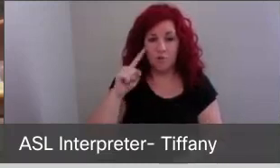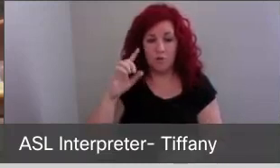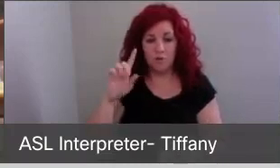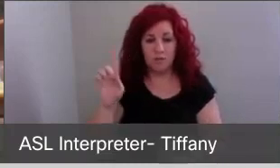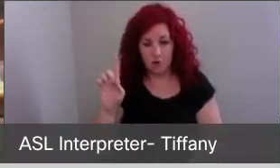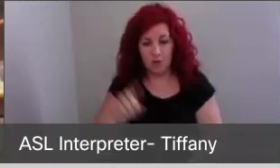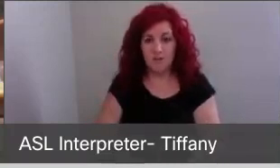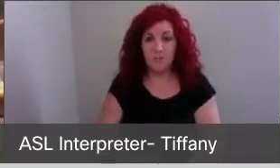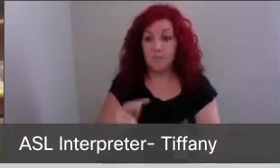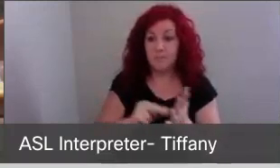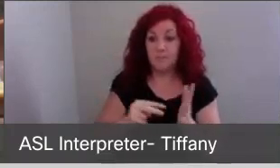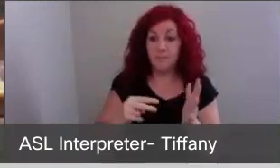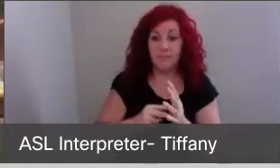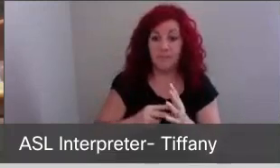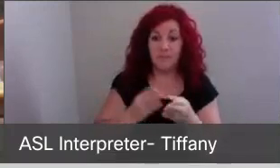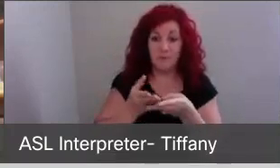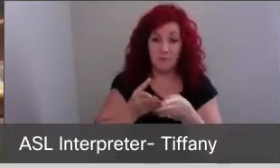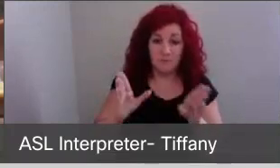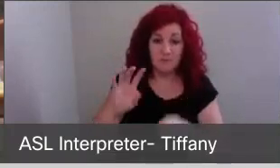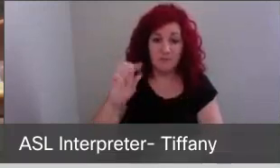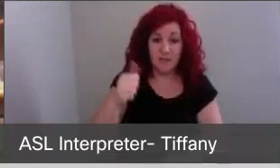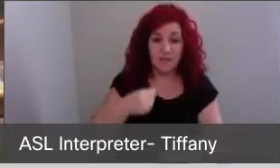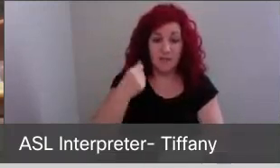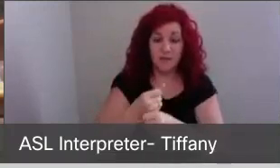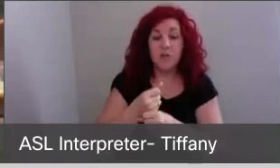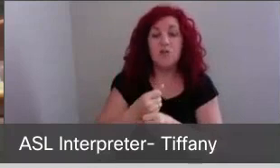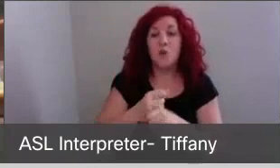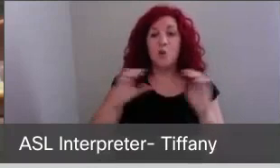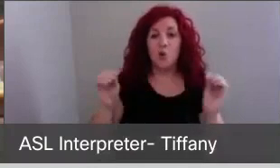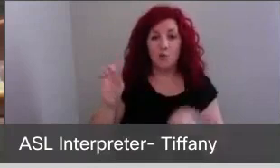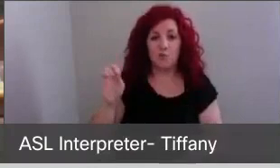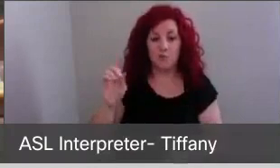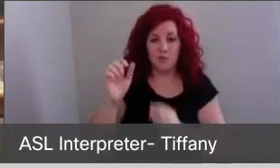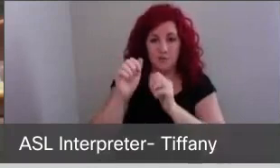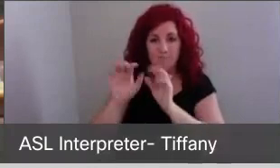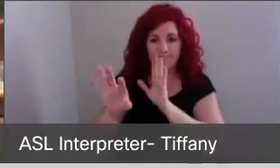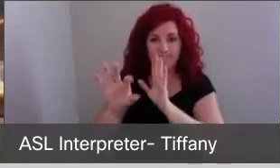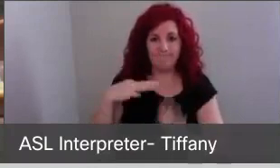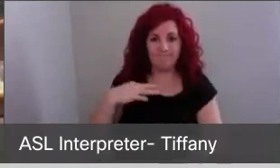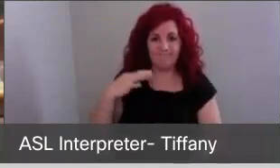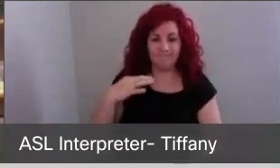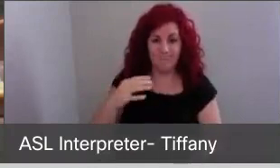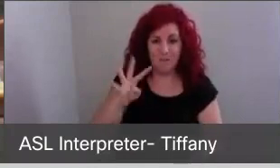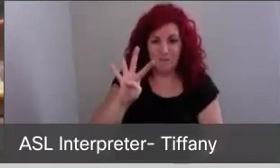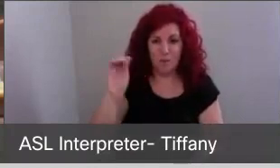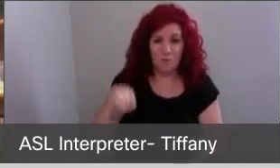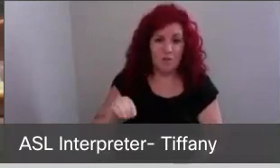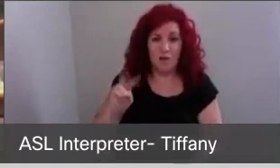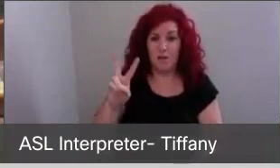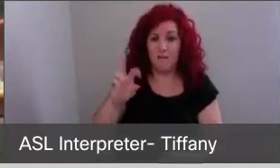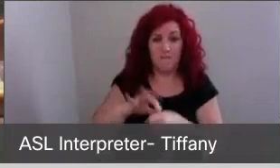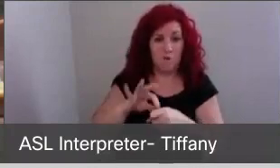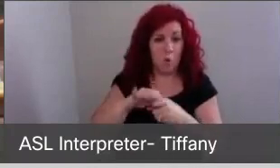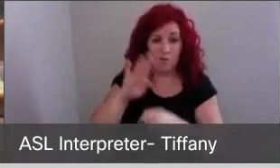Democrats. This means that in the entire decade, no Democratic candidate has been able to attain even 40% of the